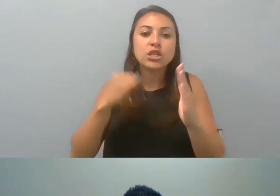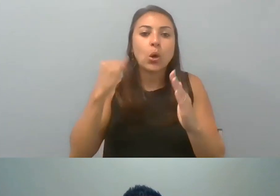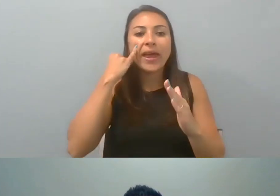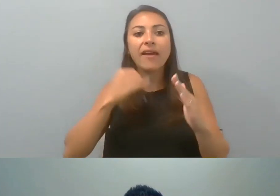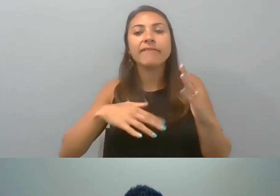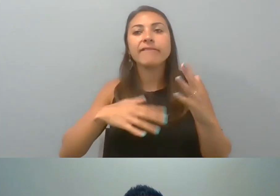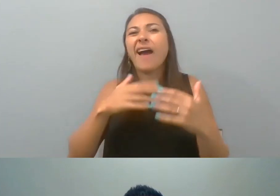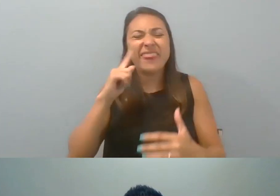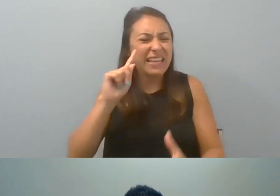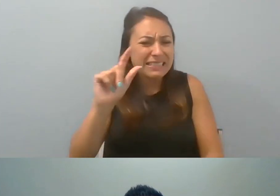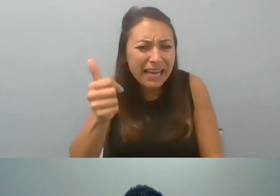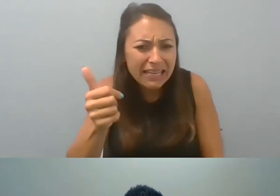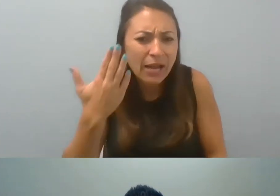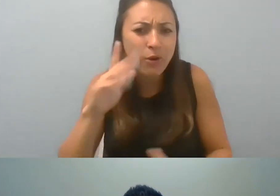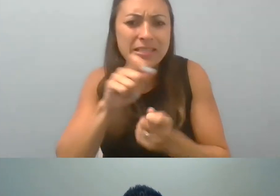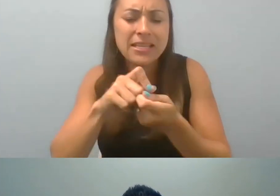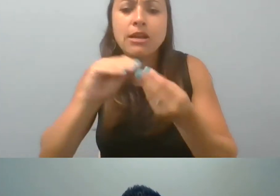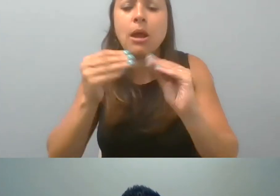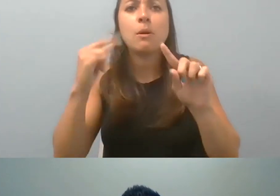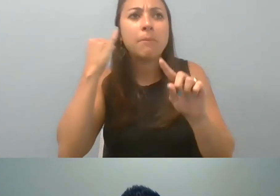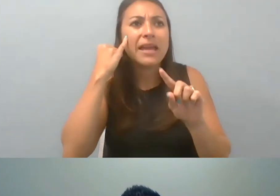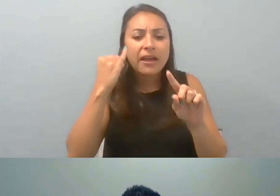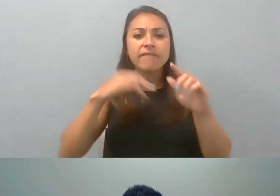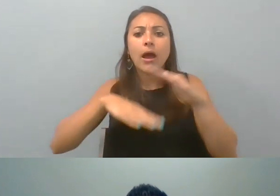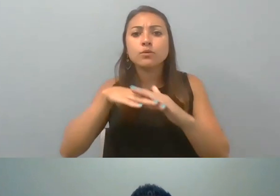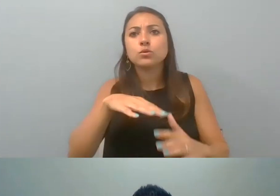know if 10 points is the exact number. There is